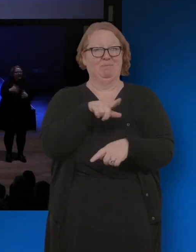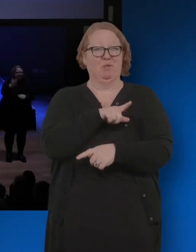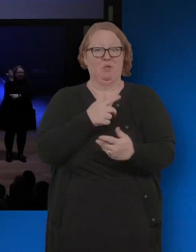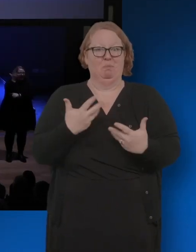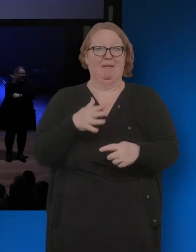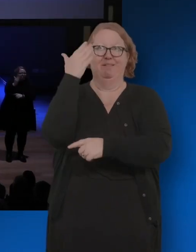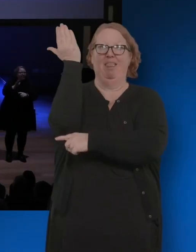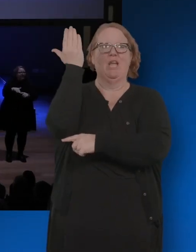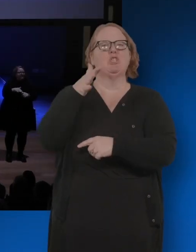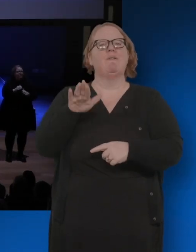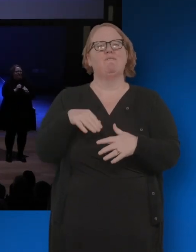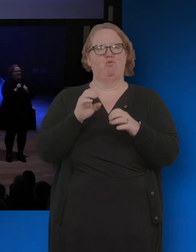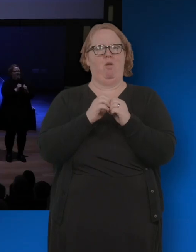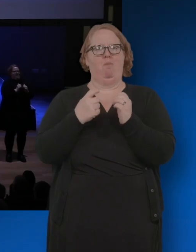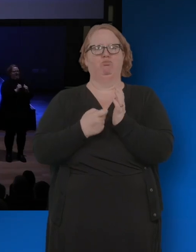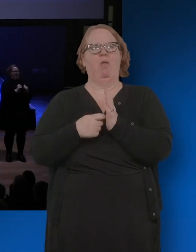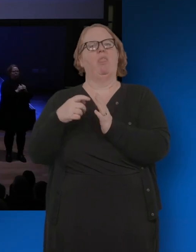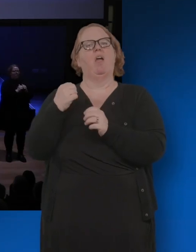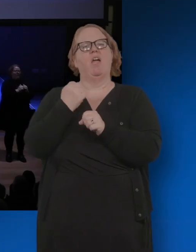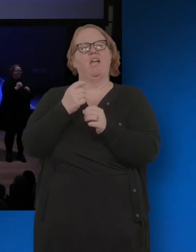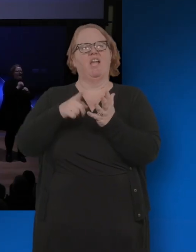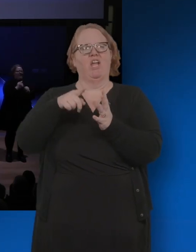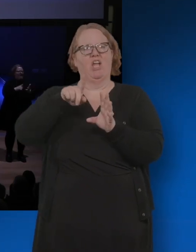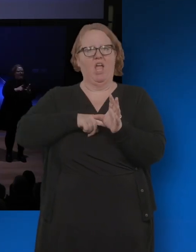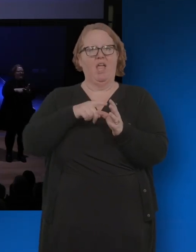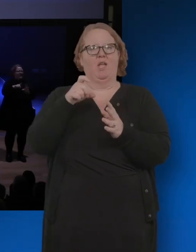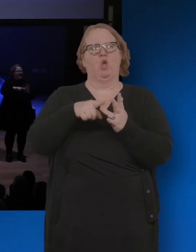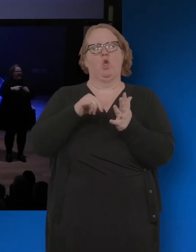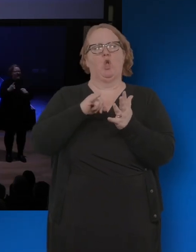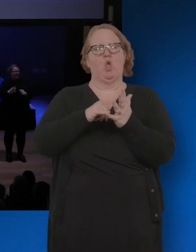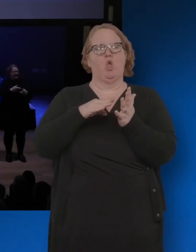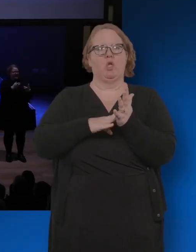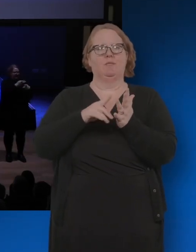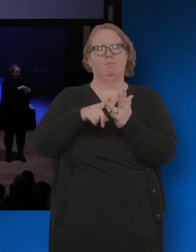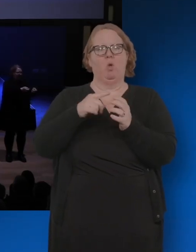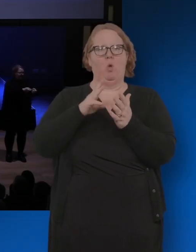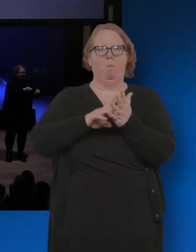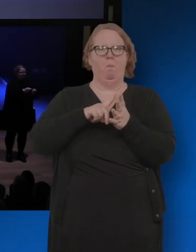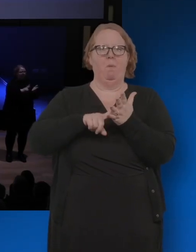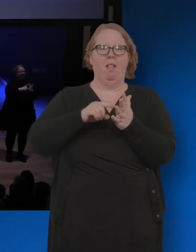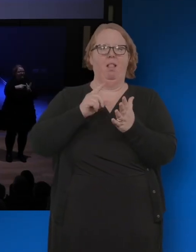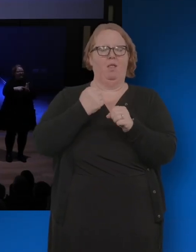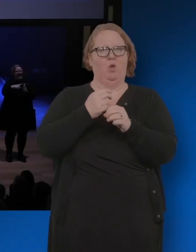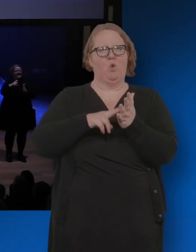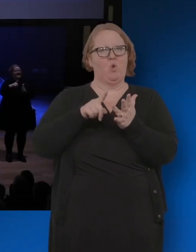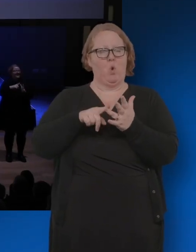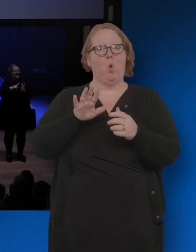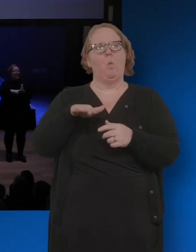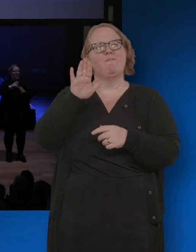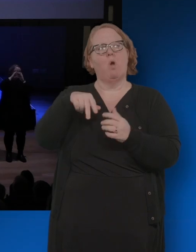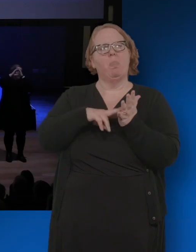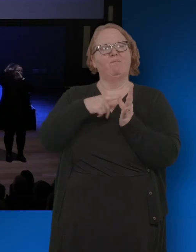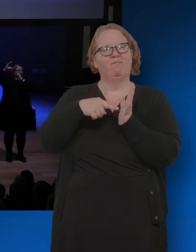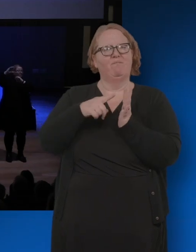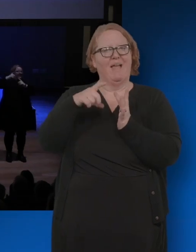from Brother Guy, Consul Magno, director of the Vatican Observatory. And last year with John Watt,